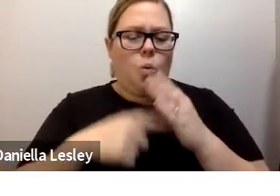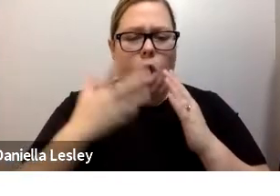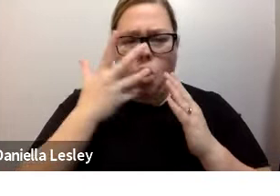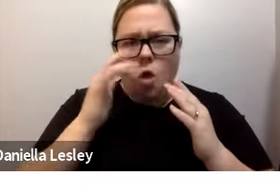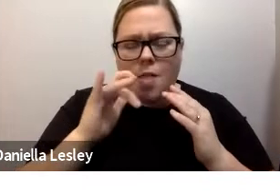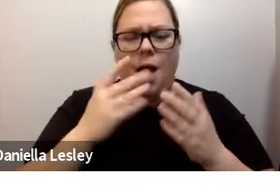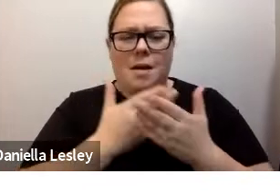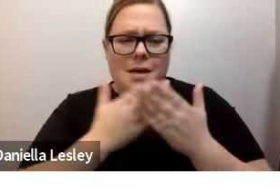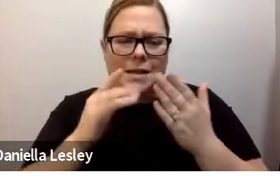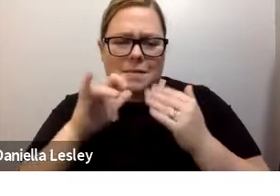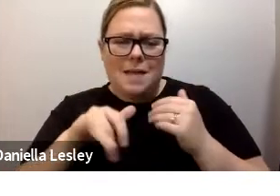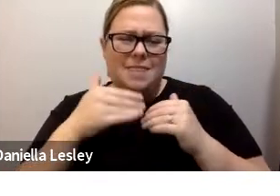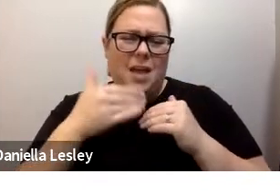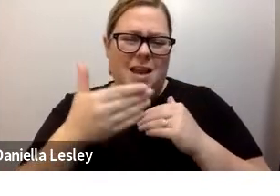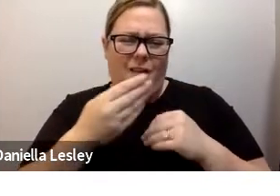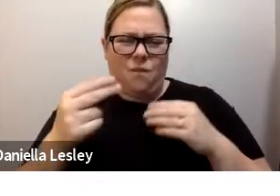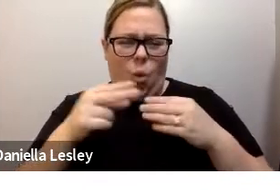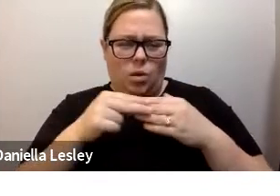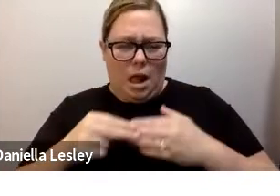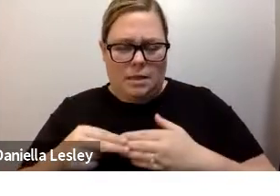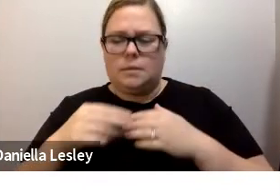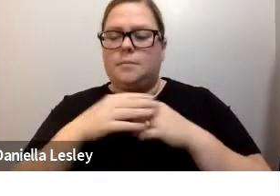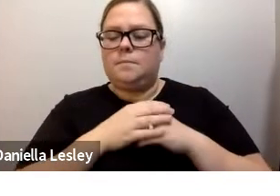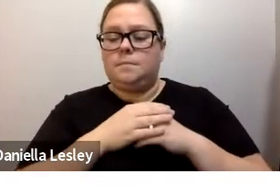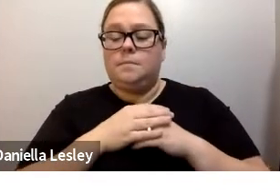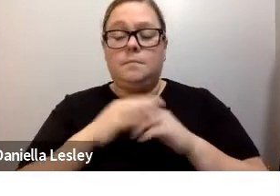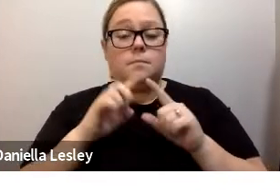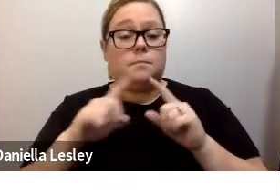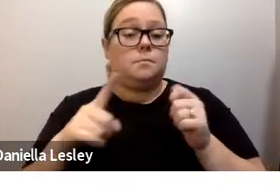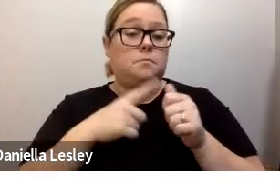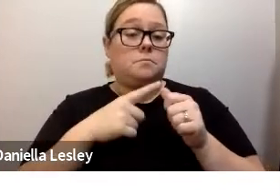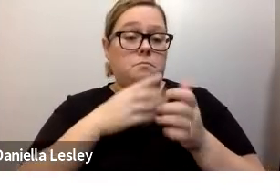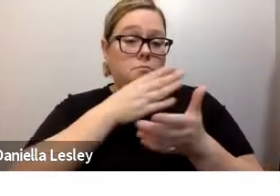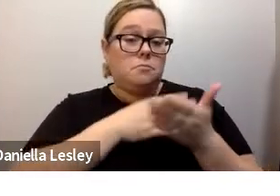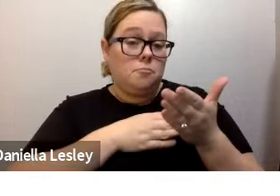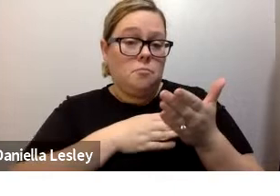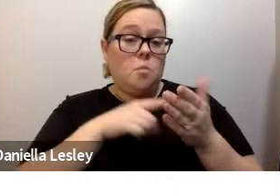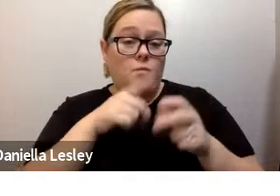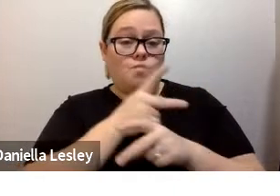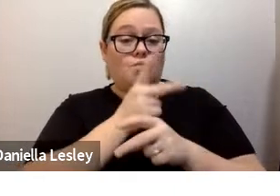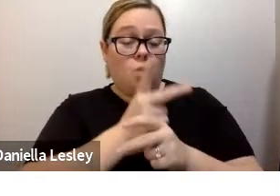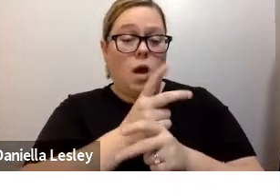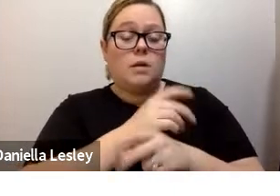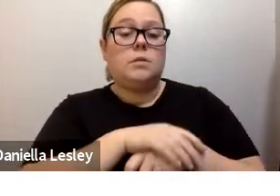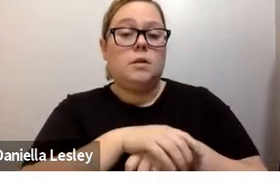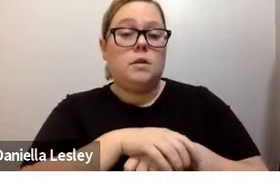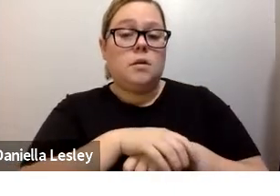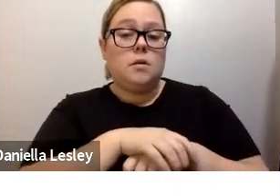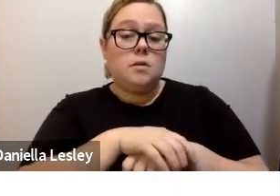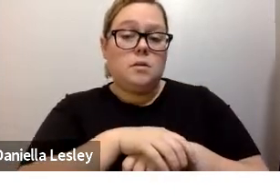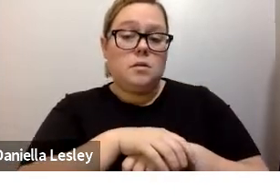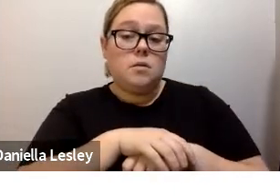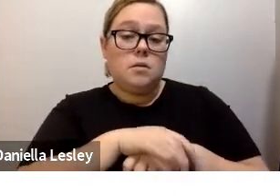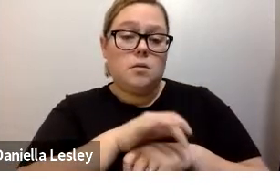and things like that in the next couple slides. But the first part of the product kind of